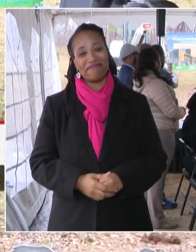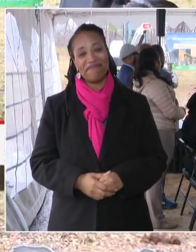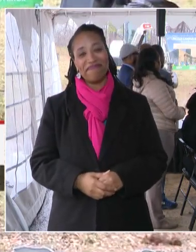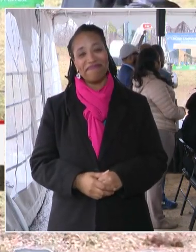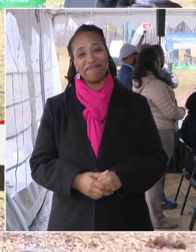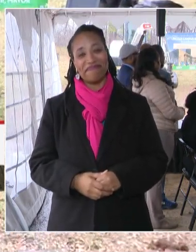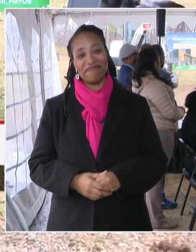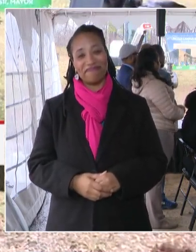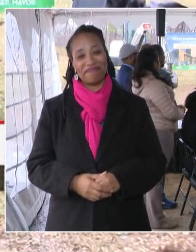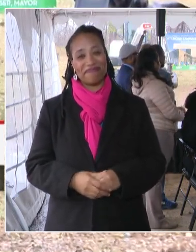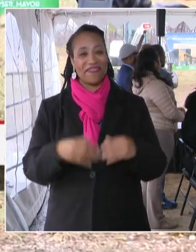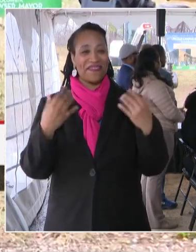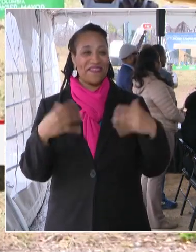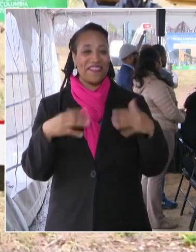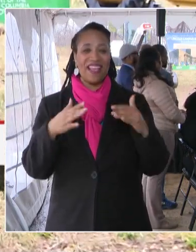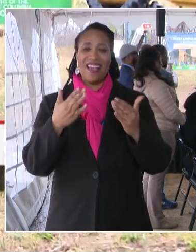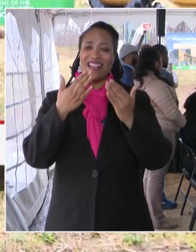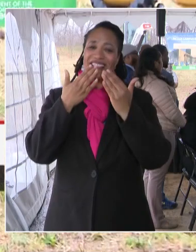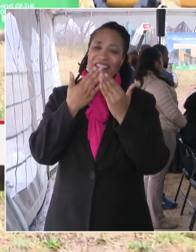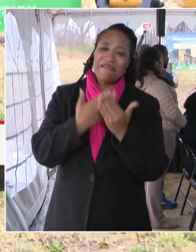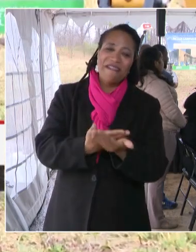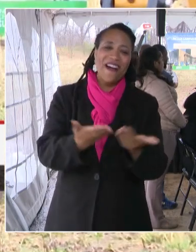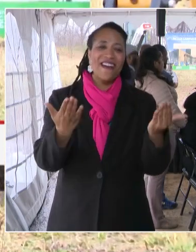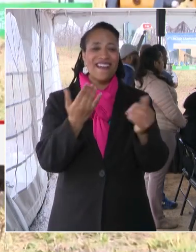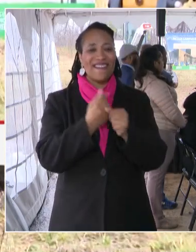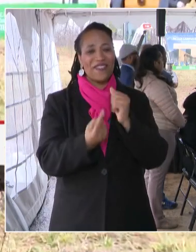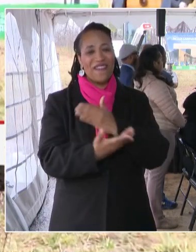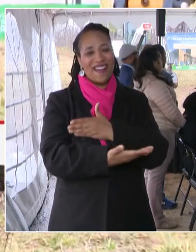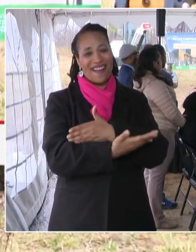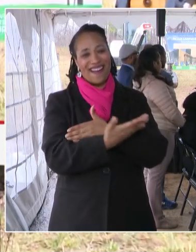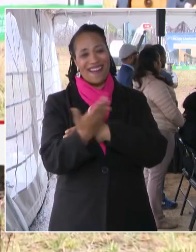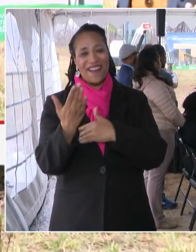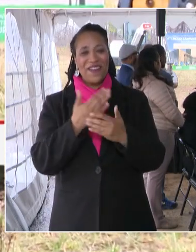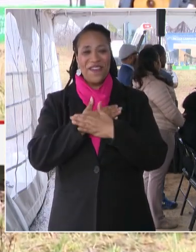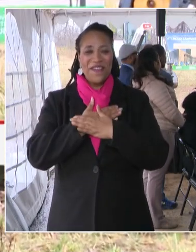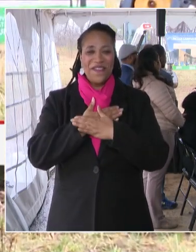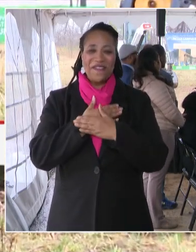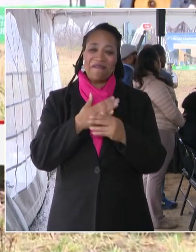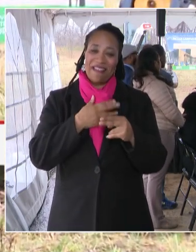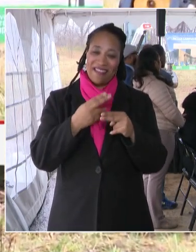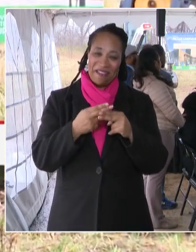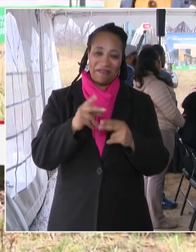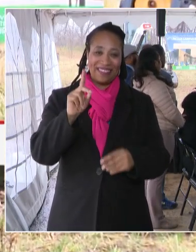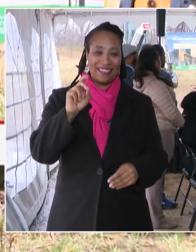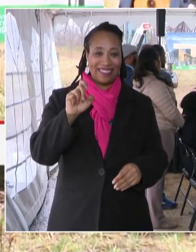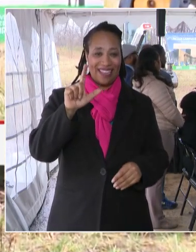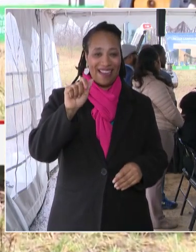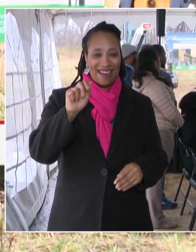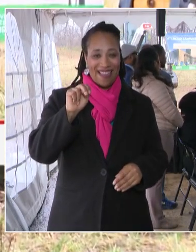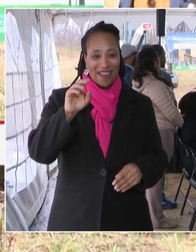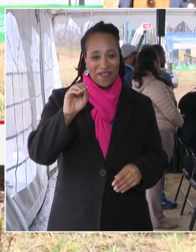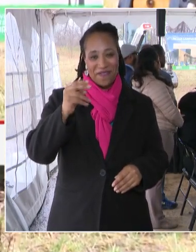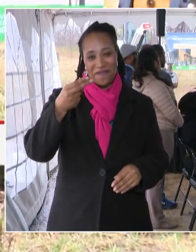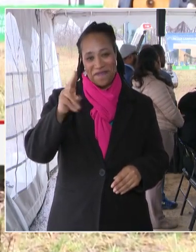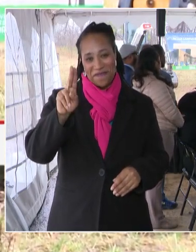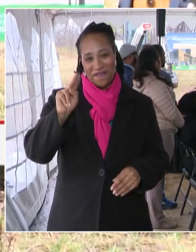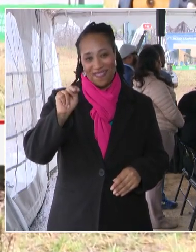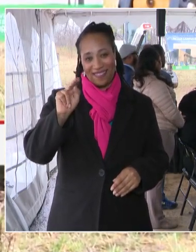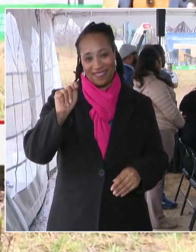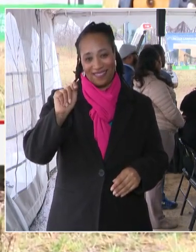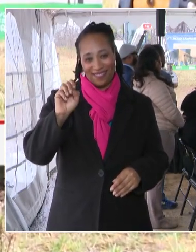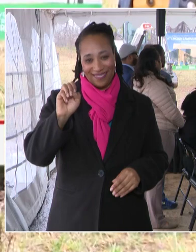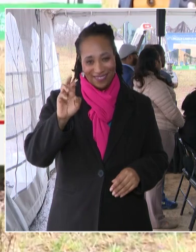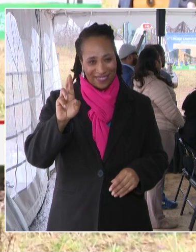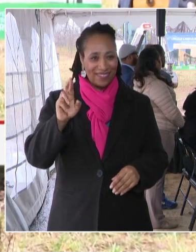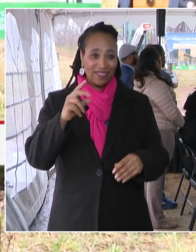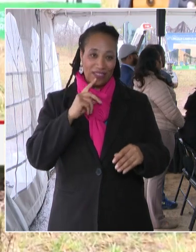All right. Good morning, everyone. Again, my name is Delano Hunter, and I'm proud to serve as the director of the D.C.